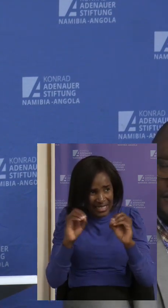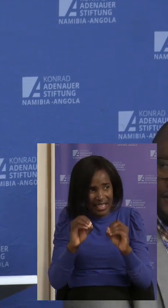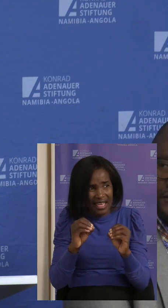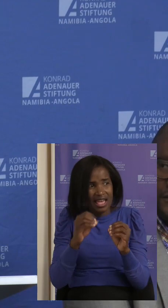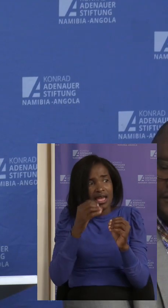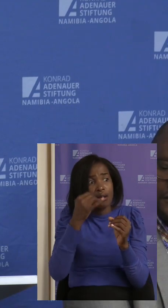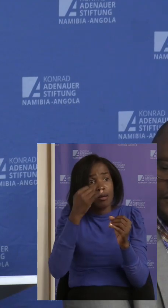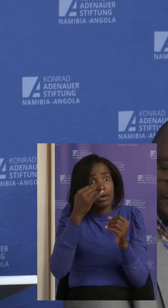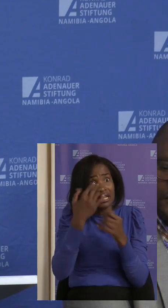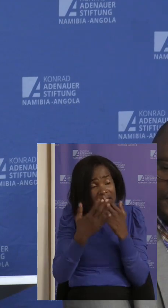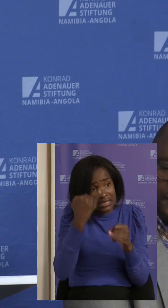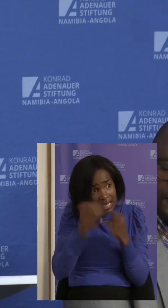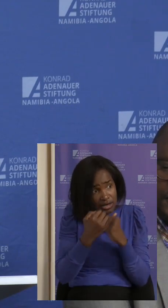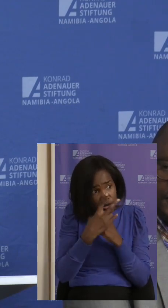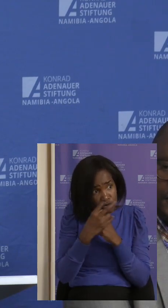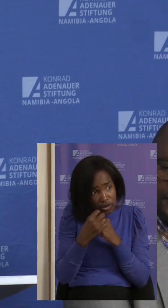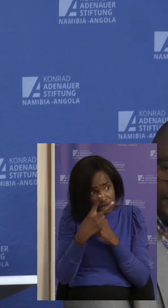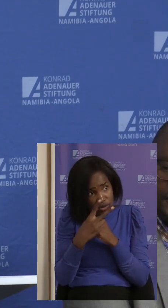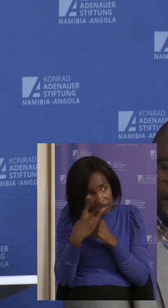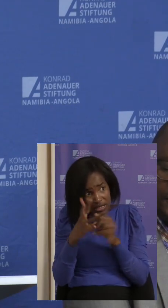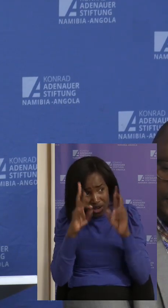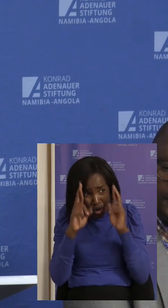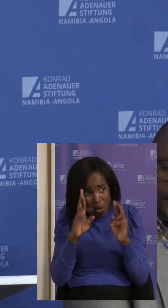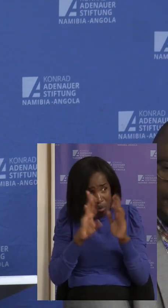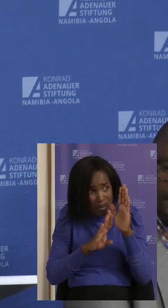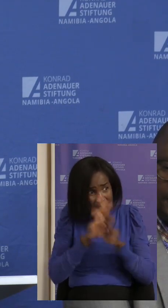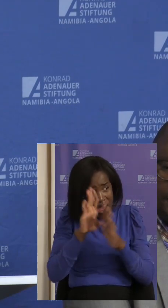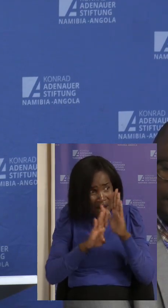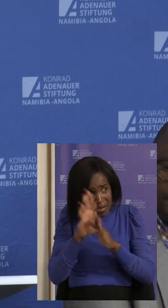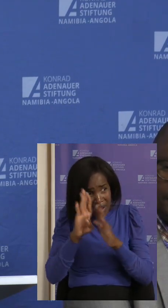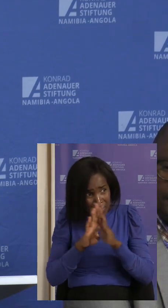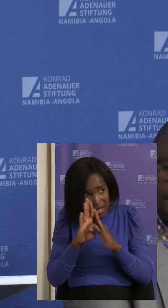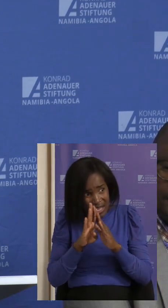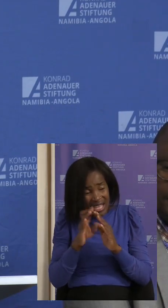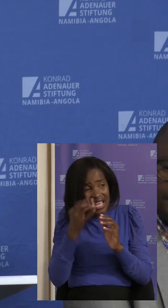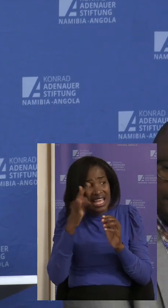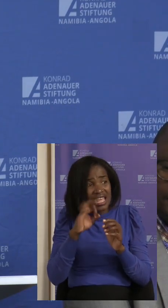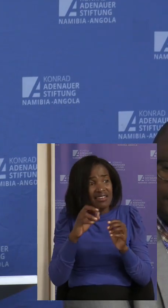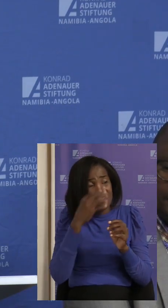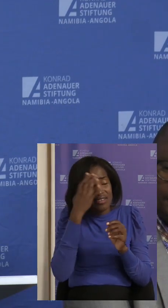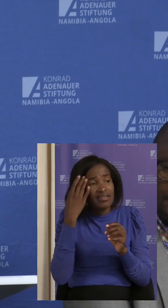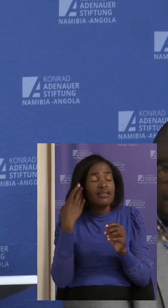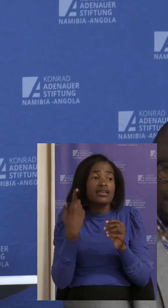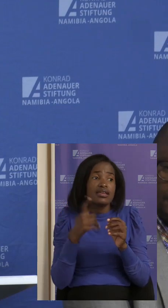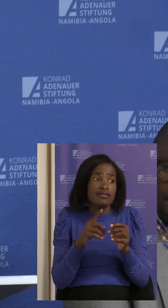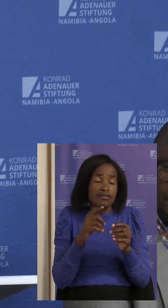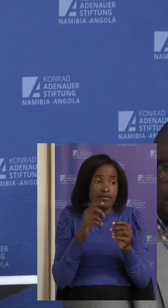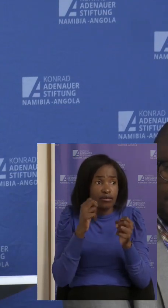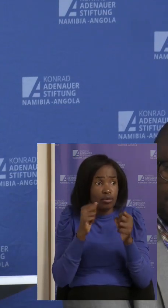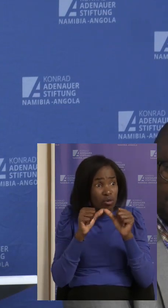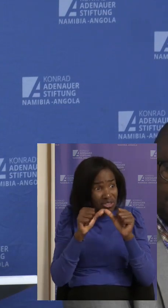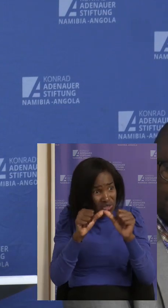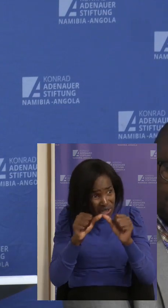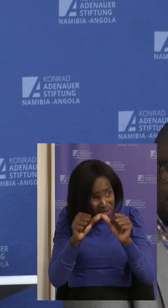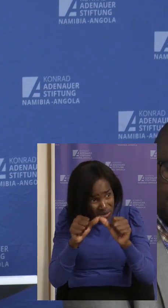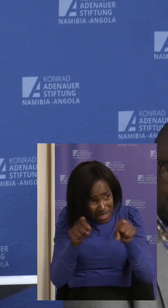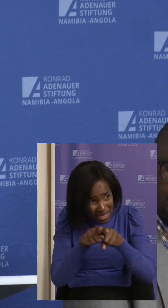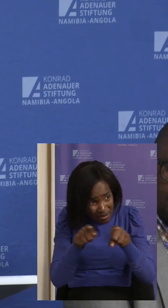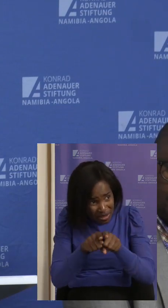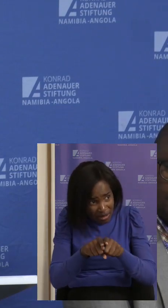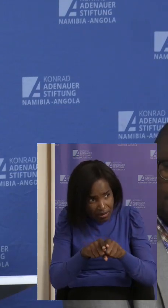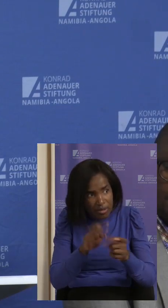end of this year, we are not facing the same results, then we are going to be facing the same problems and singing the same song again at the end of the